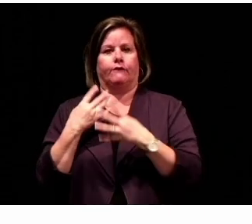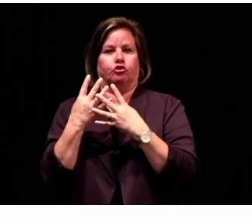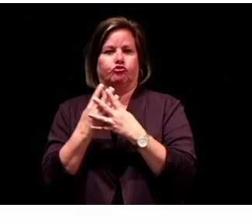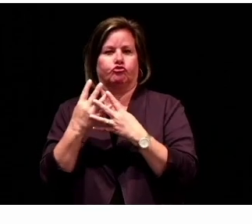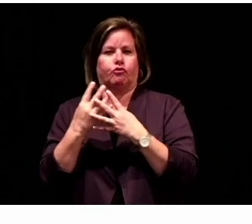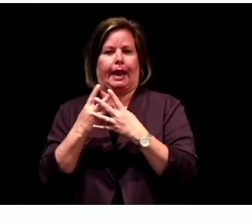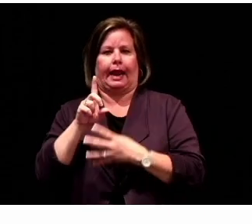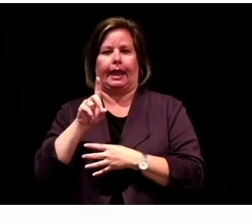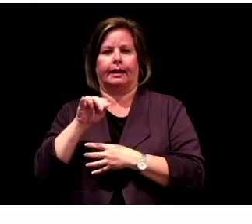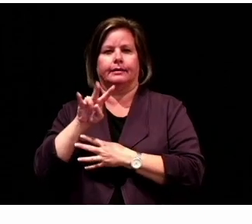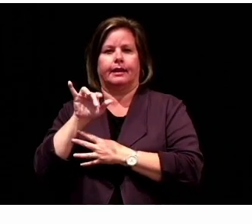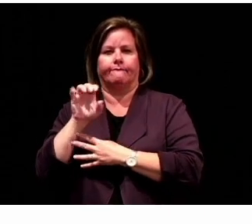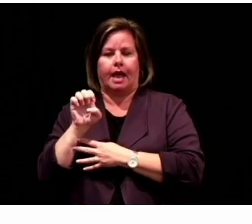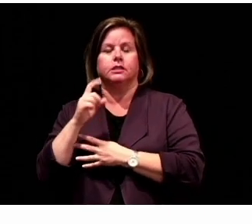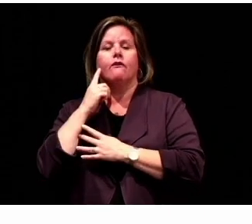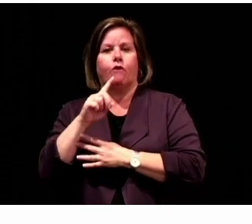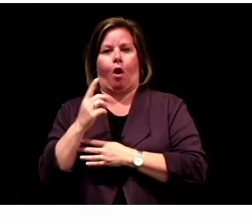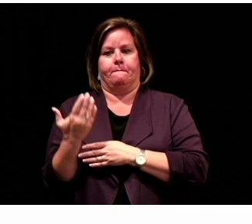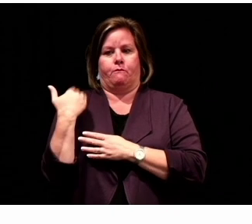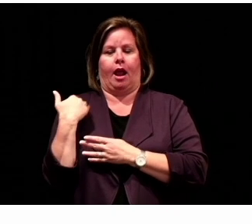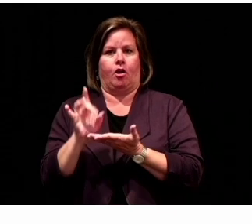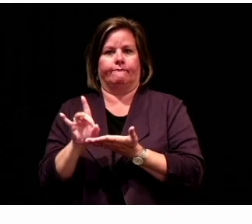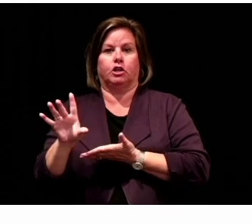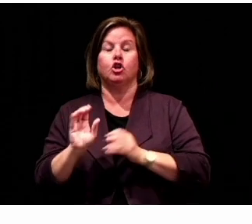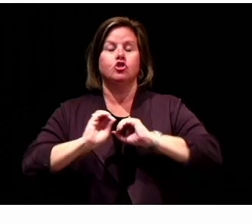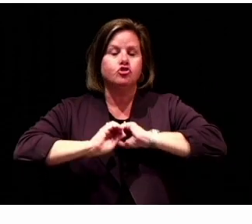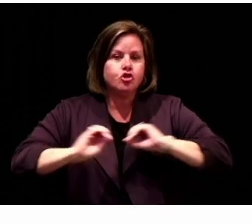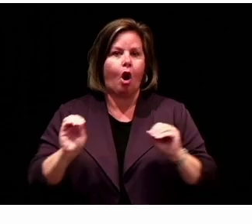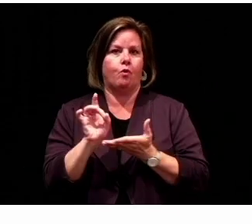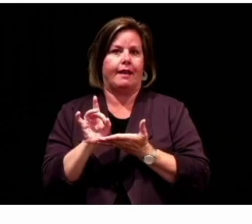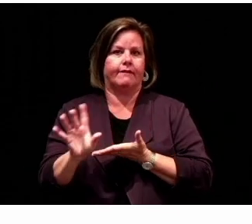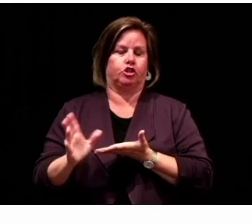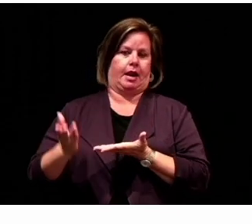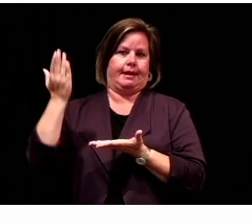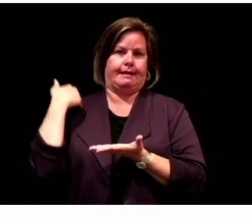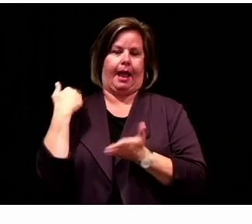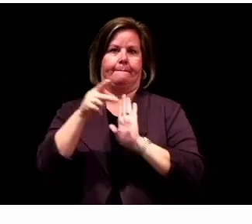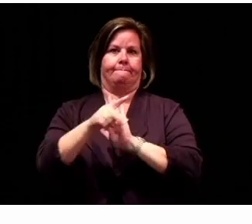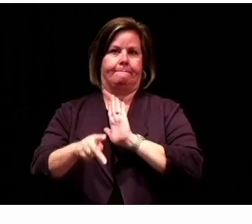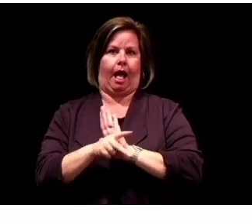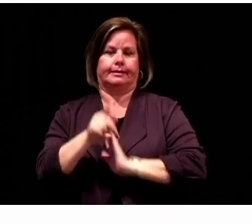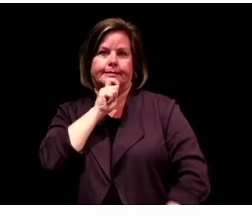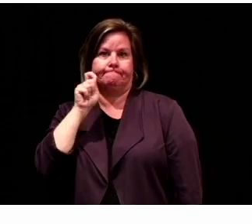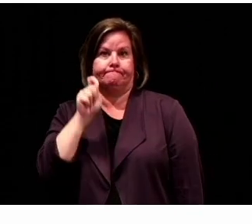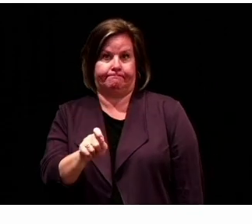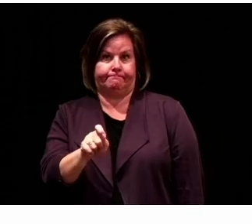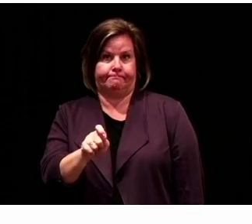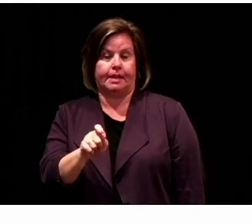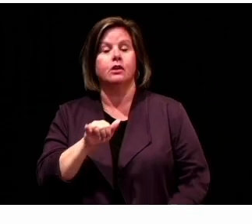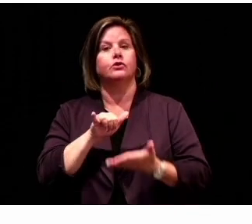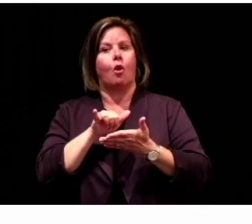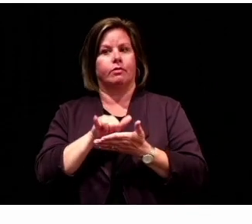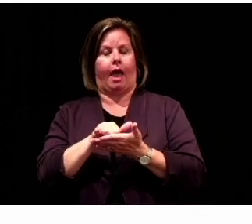managed 2,500 rental units. They deterred people with evictions from filing, asking them if they've ever been evicted.